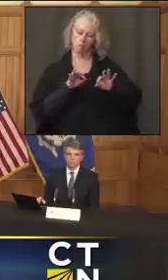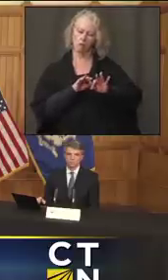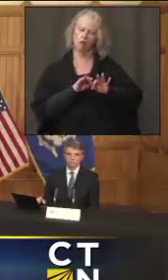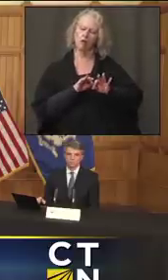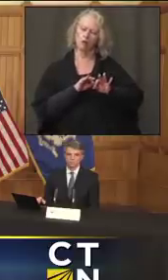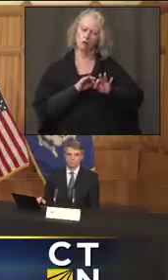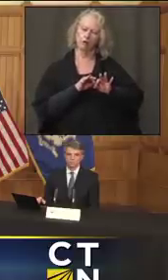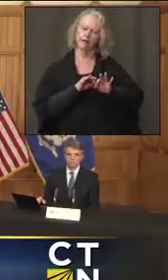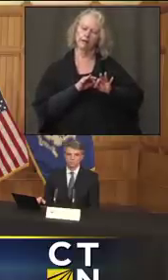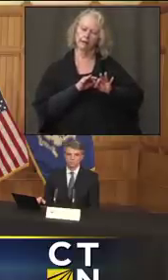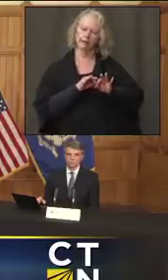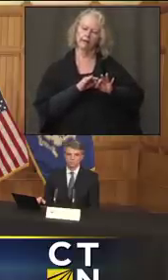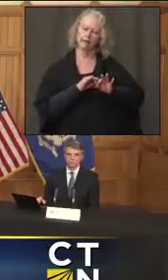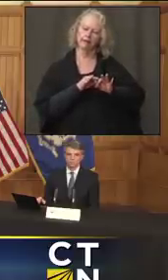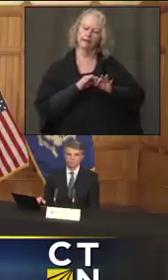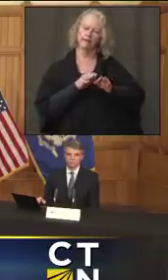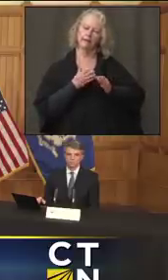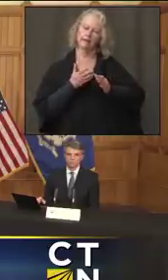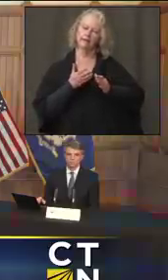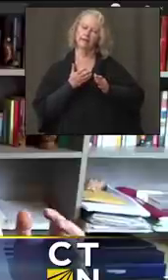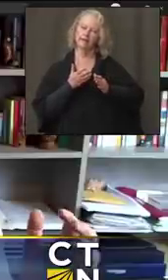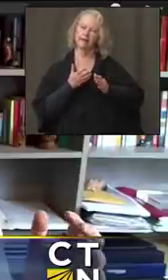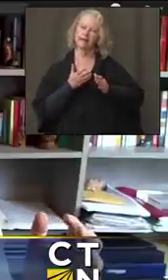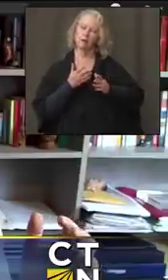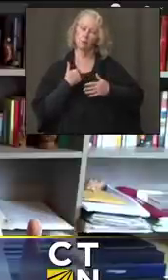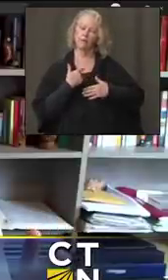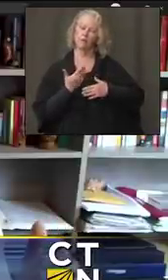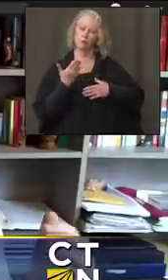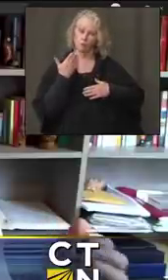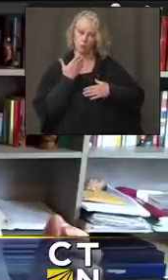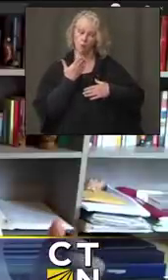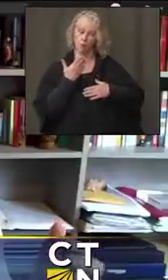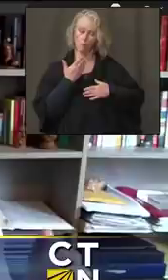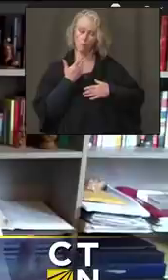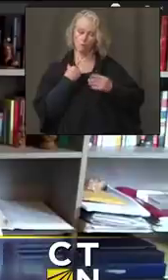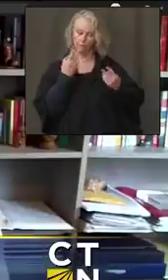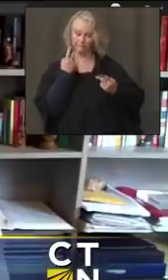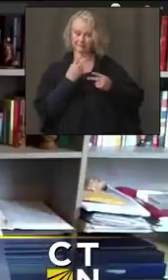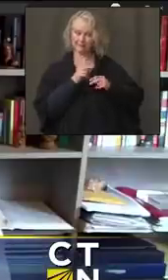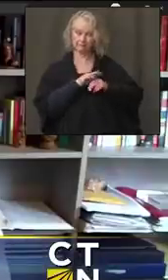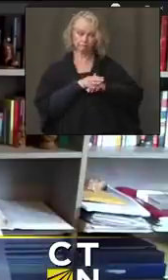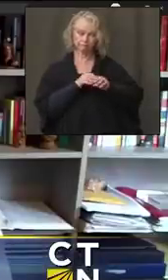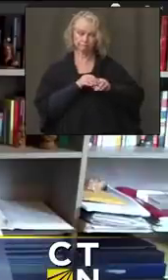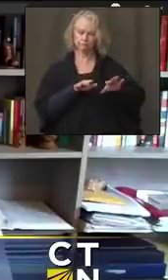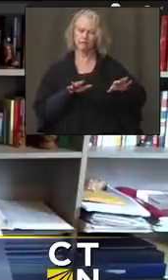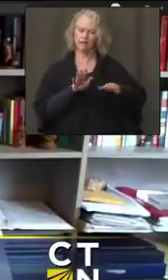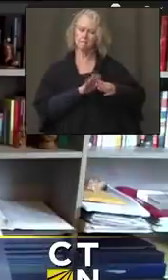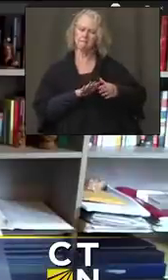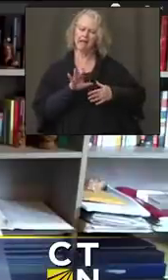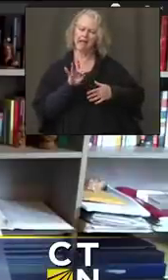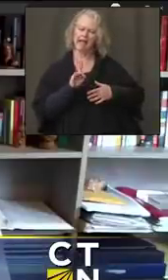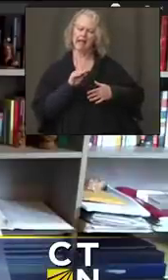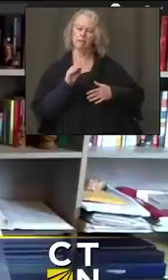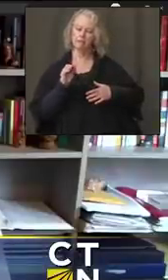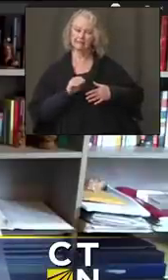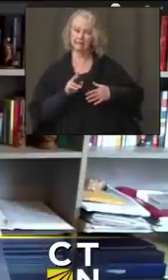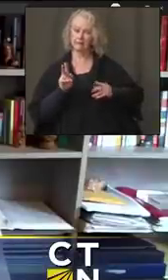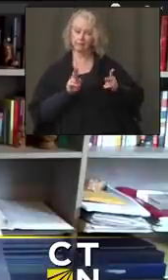important feature of COVID. So what we know from past epidemics is about 80% of the